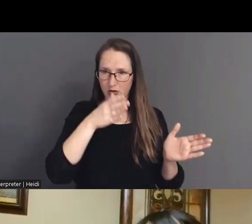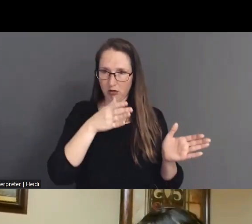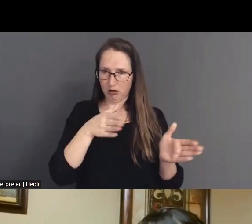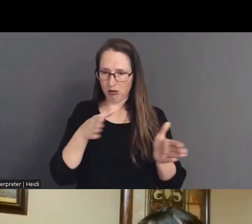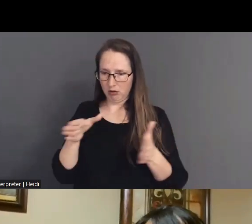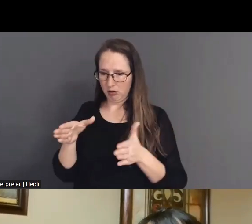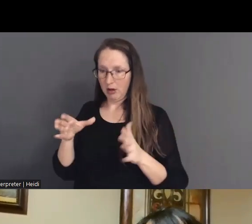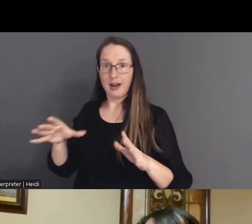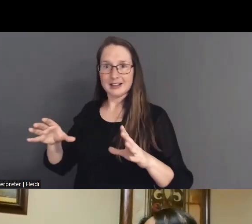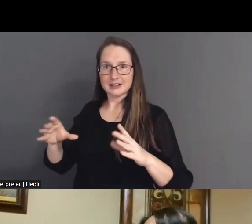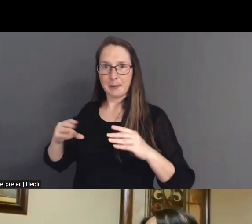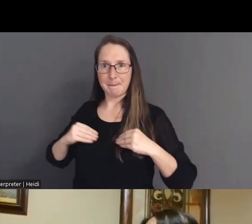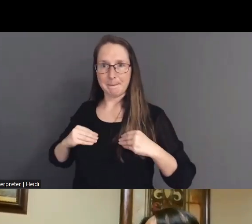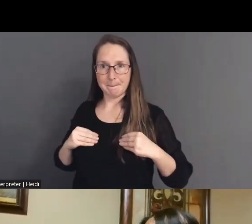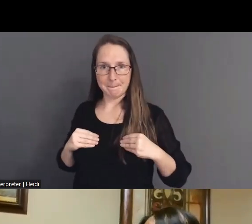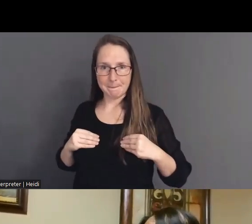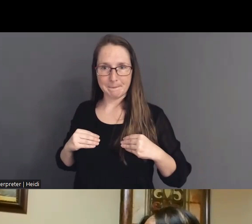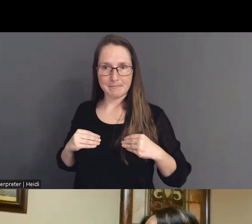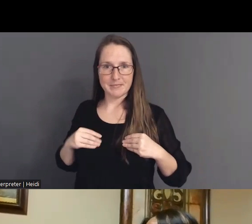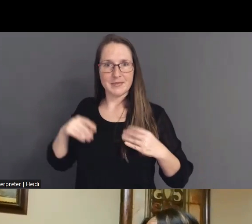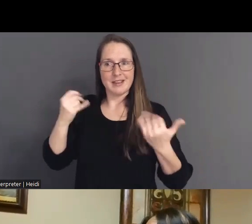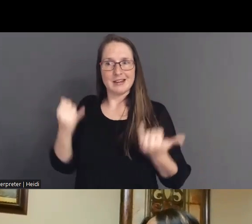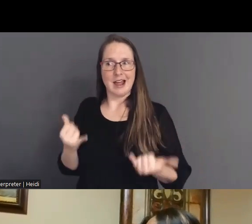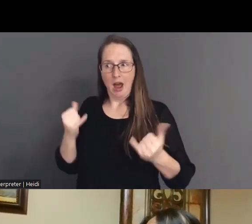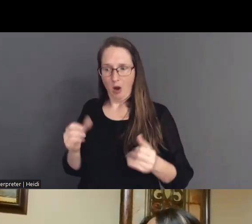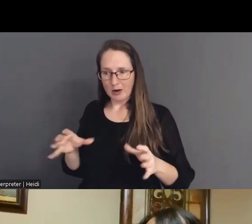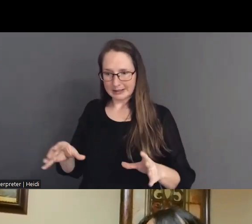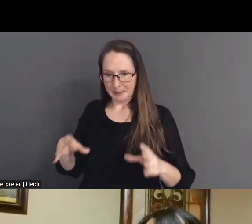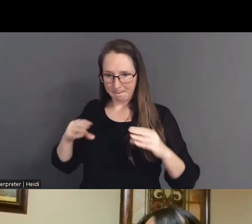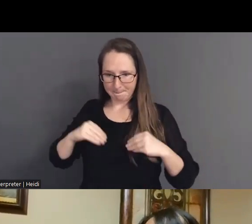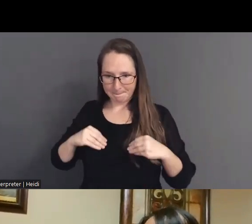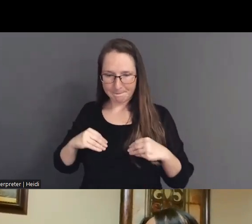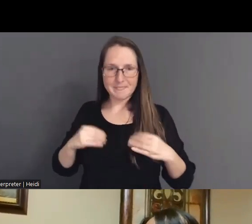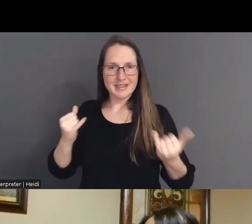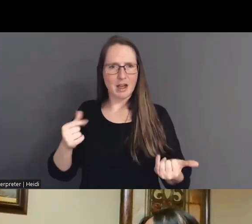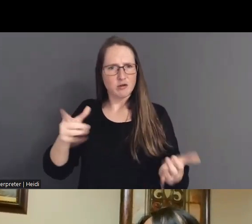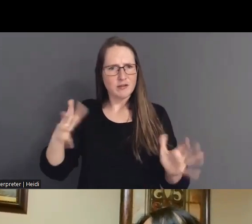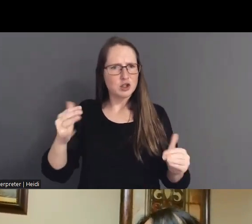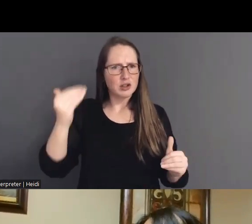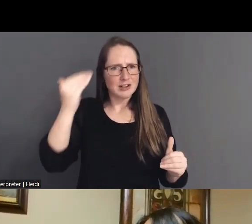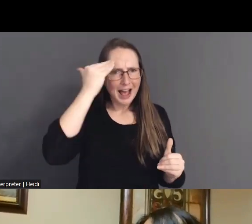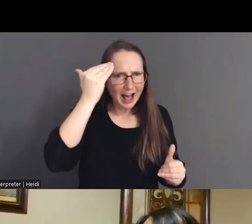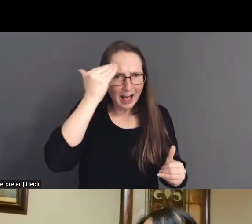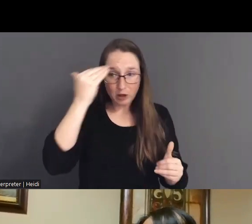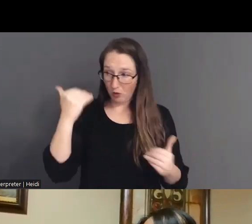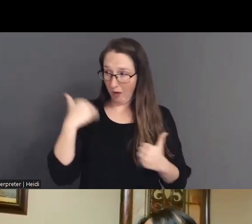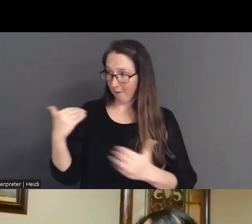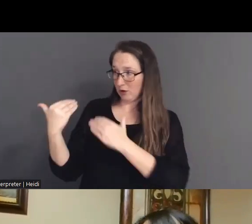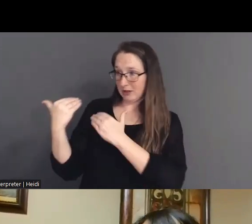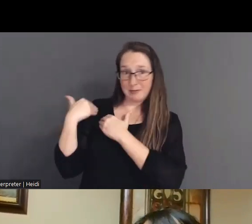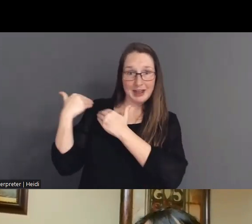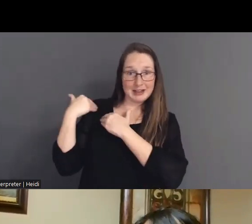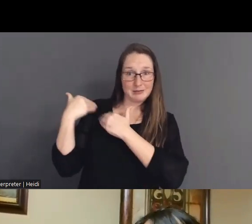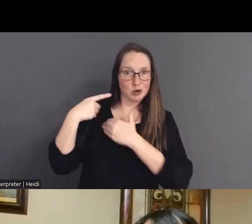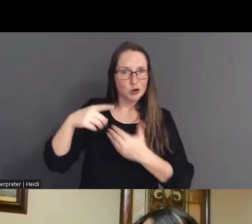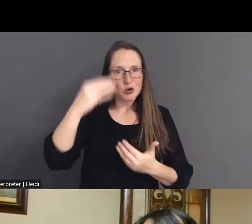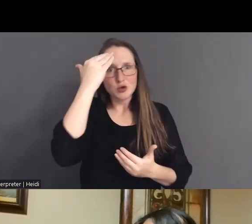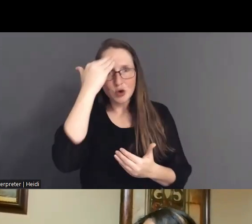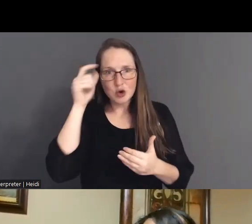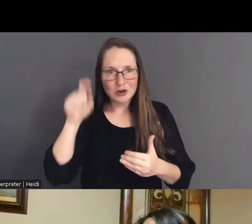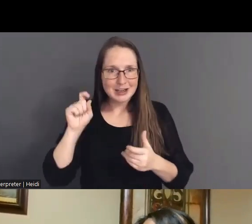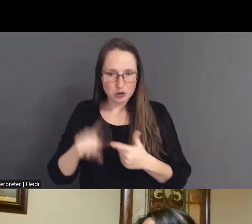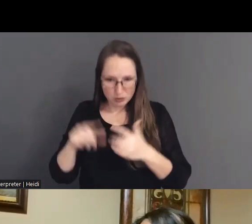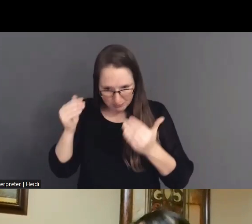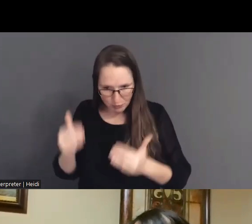into acceptance, where you now have knowledge, you know you have a responsibility, you know you have to move